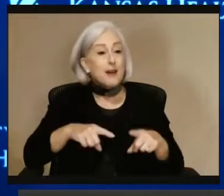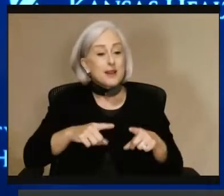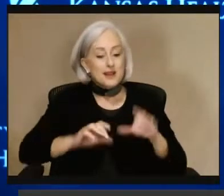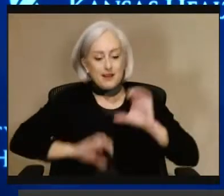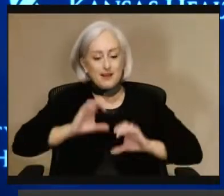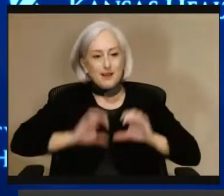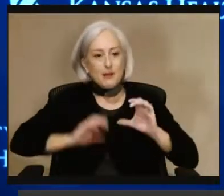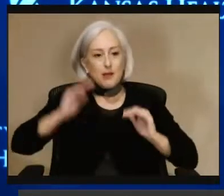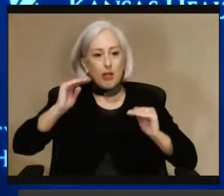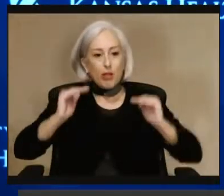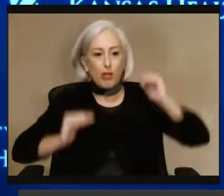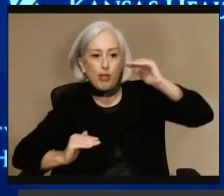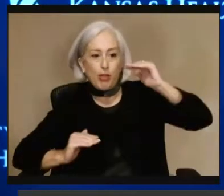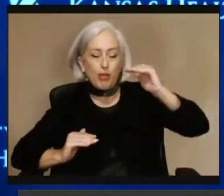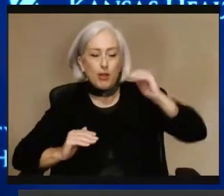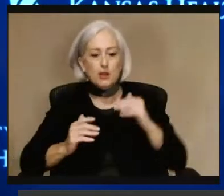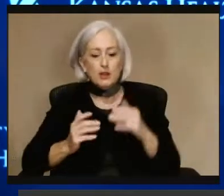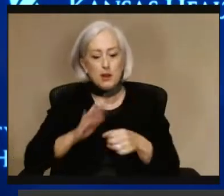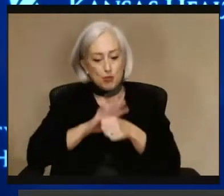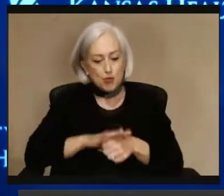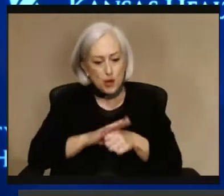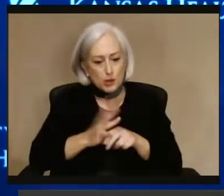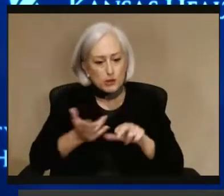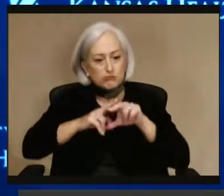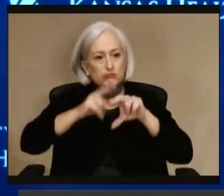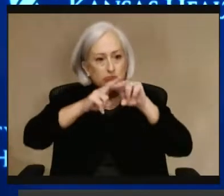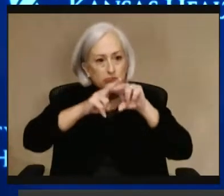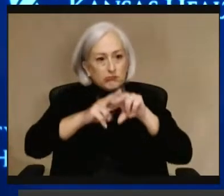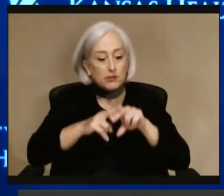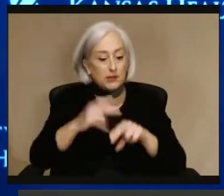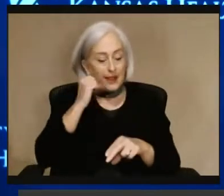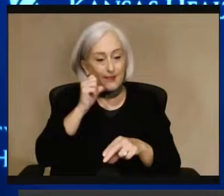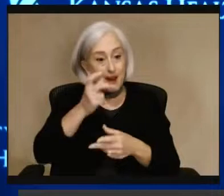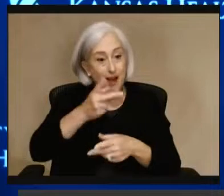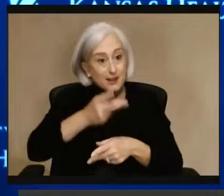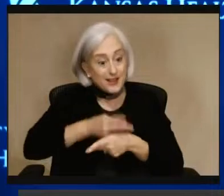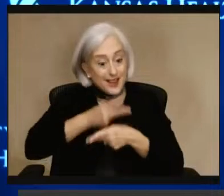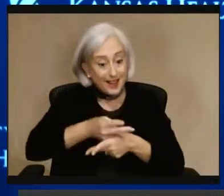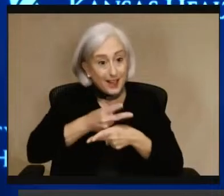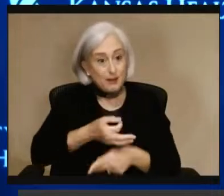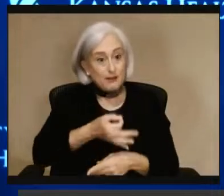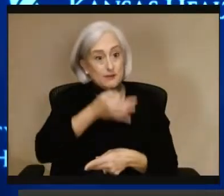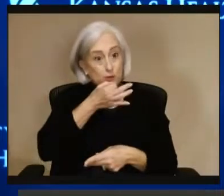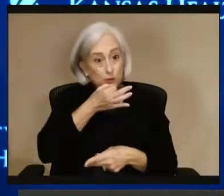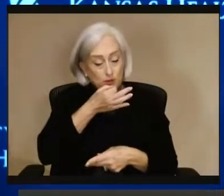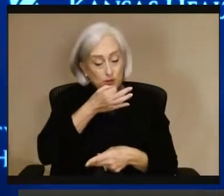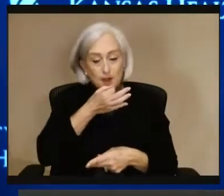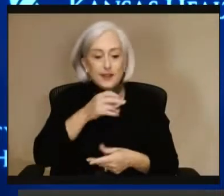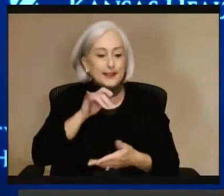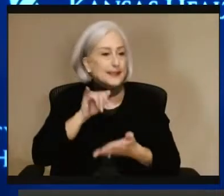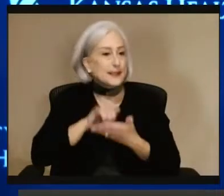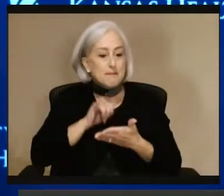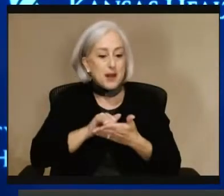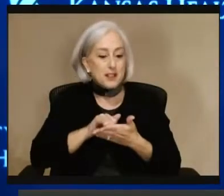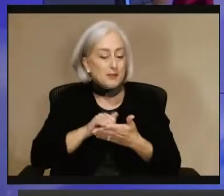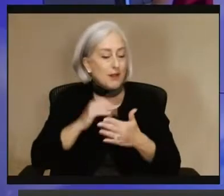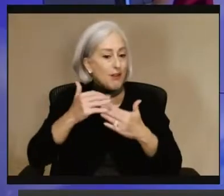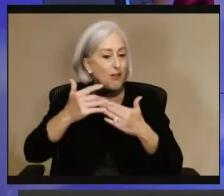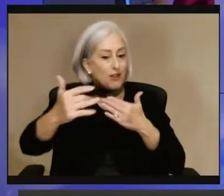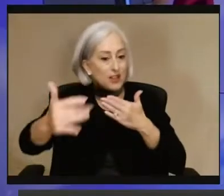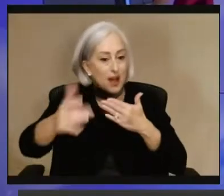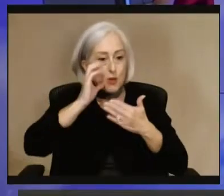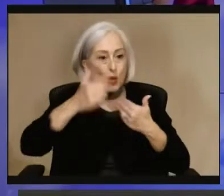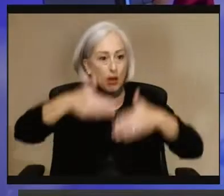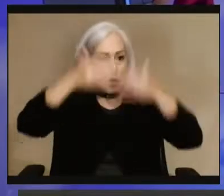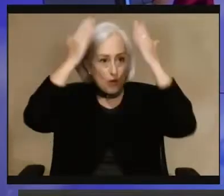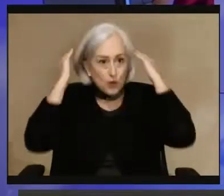that are, if not treated, it's almost impossible. They will eventually in time overwhelm you, and it's crippling. And it's wrapped in